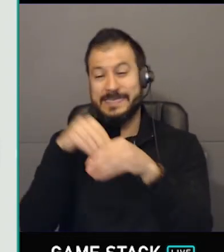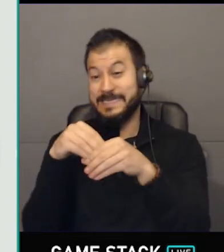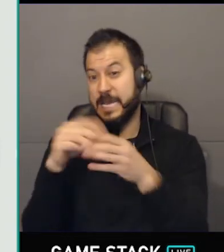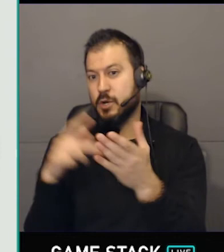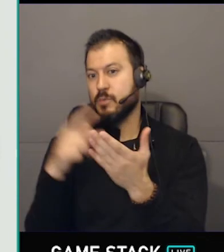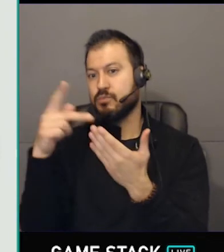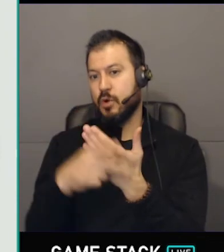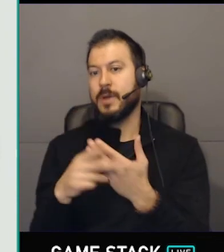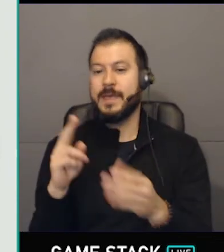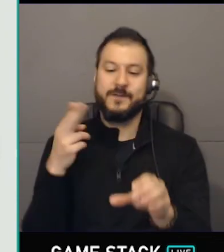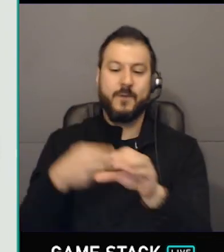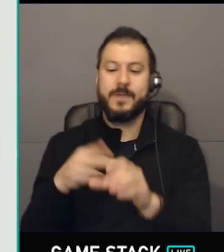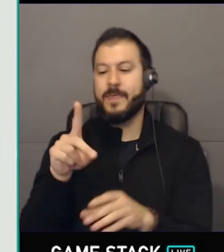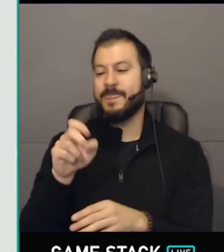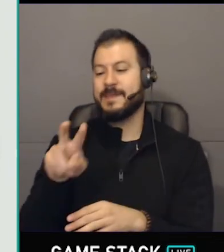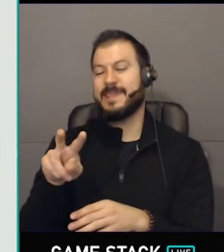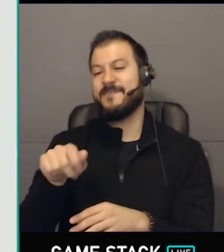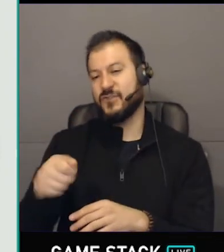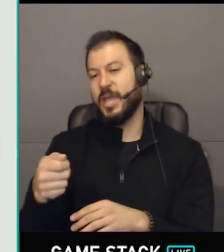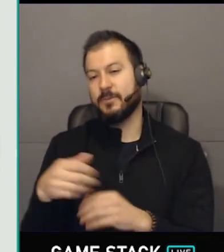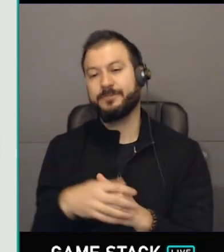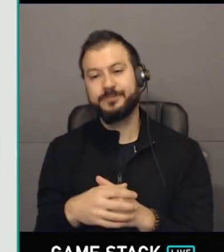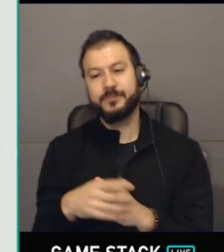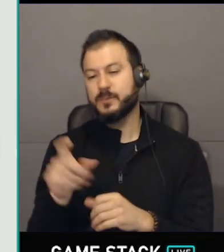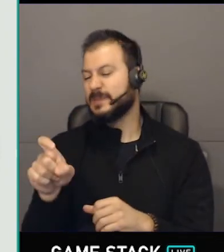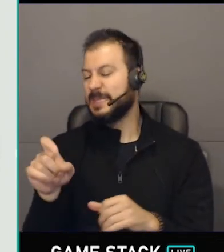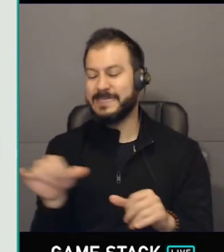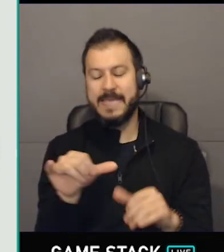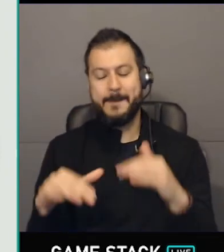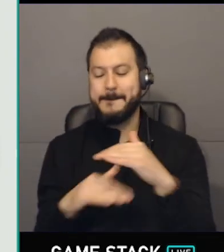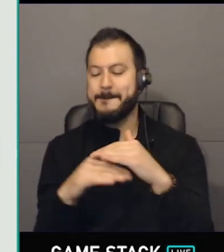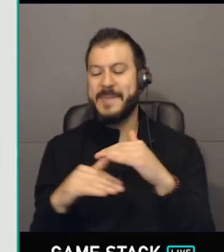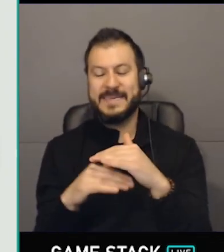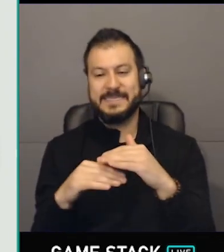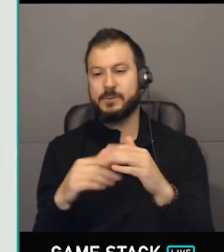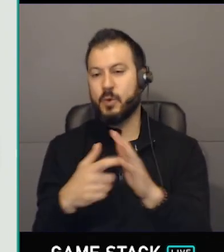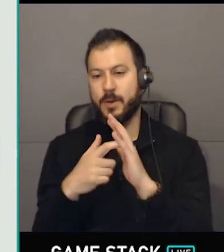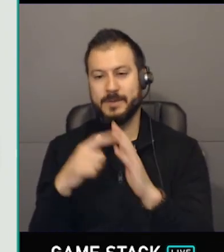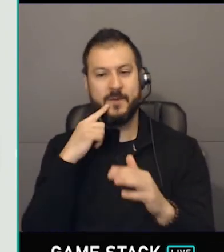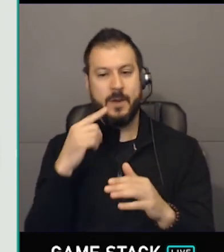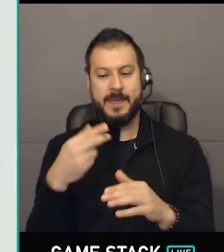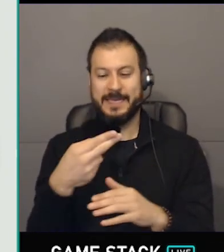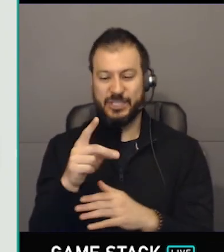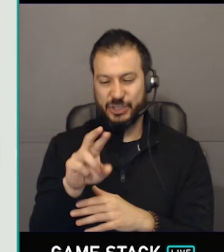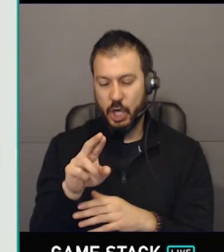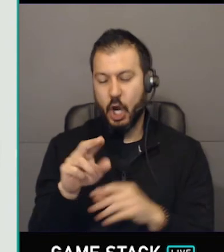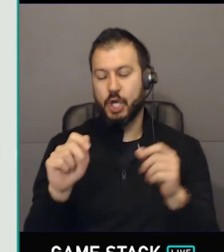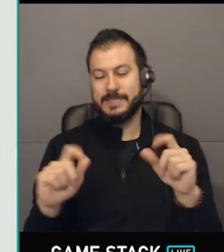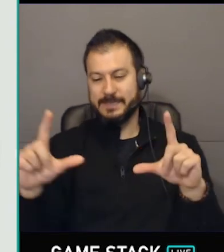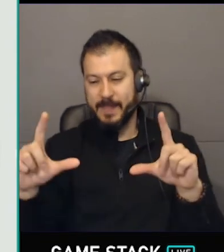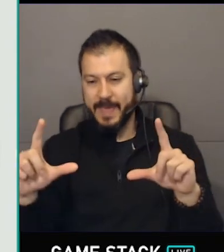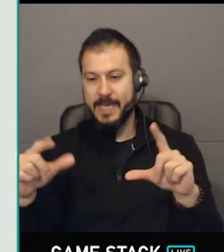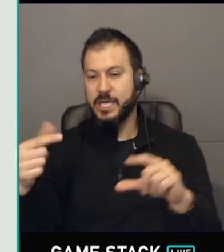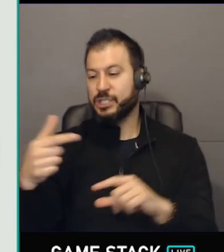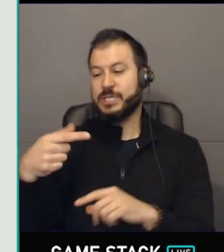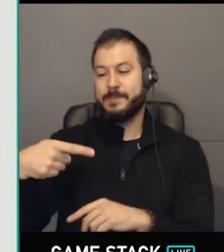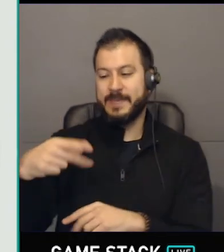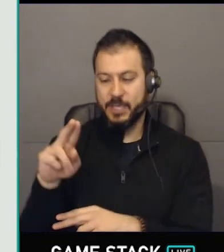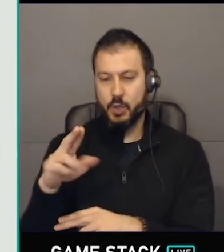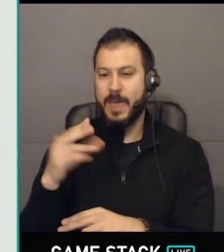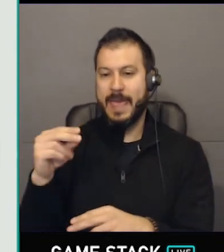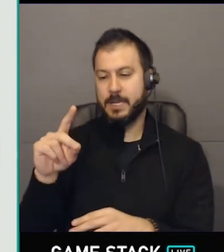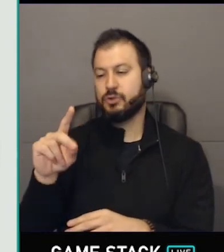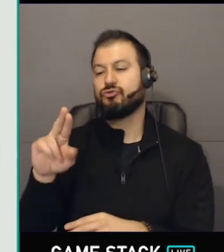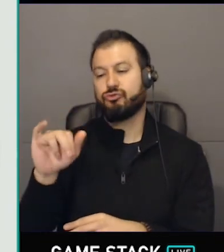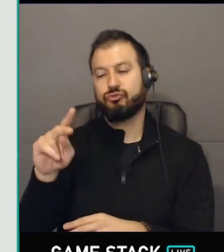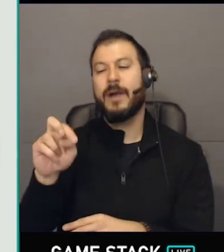channel. You'll need the same basic system requirements as native HDR. This includes an HDR-capable display, GPU, and driver. And you'll